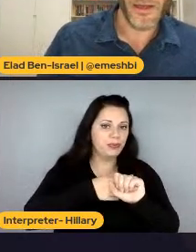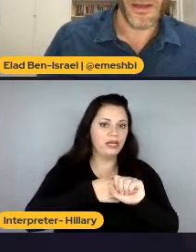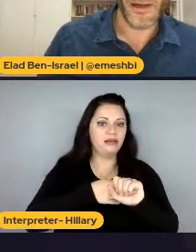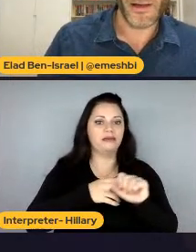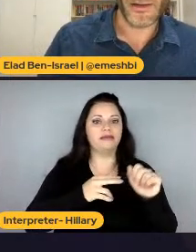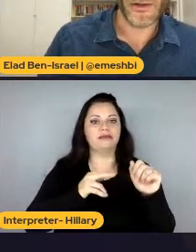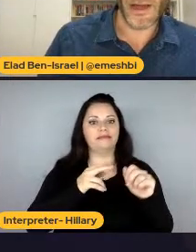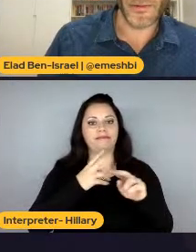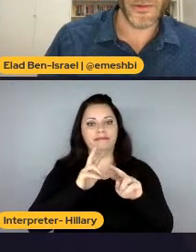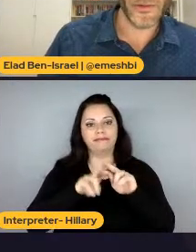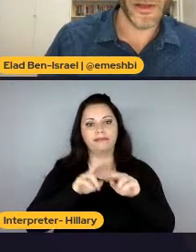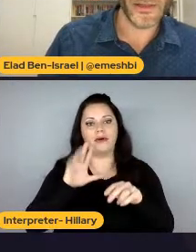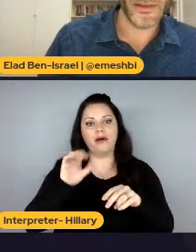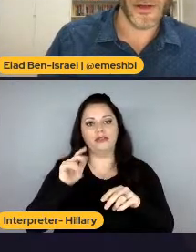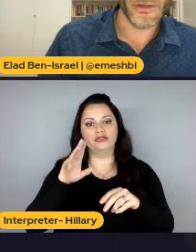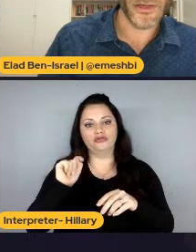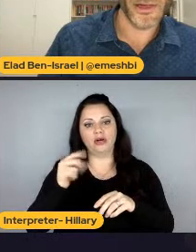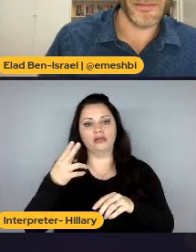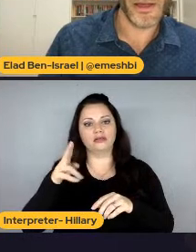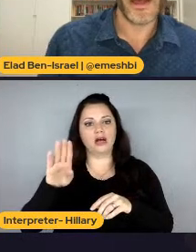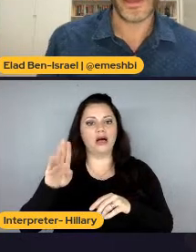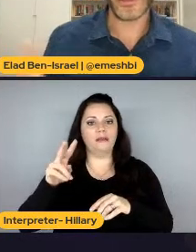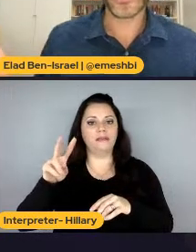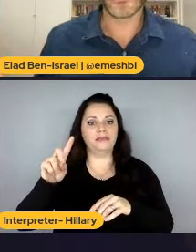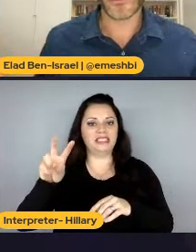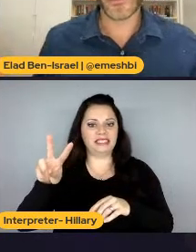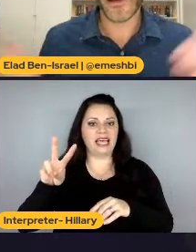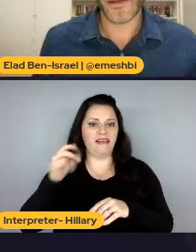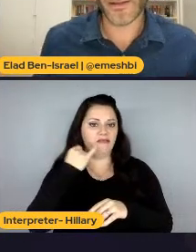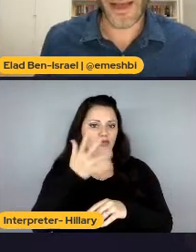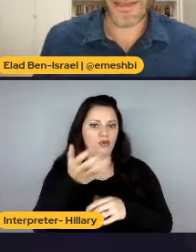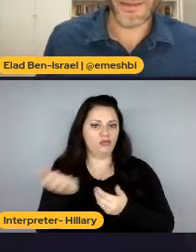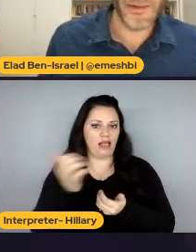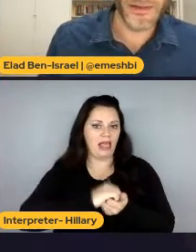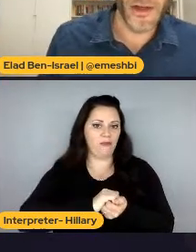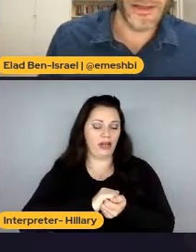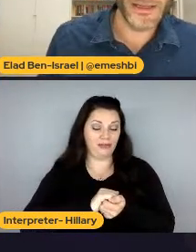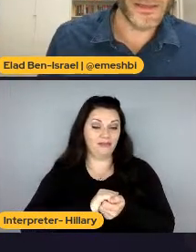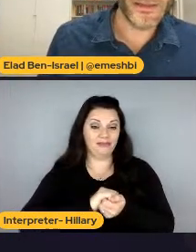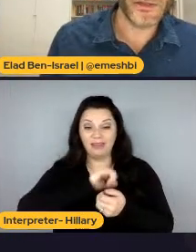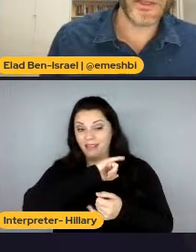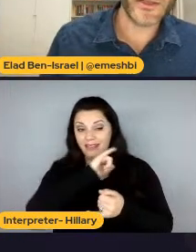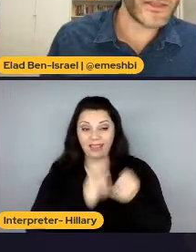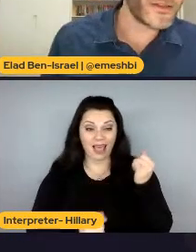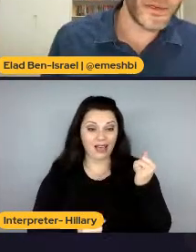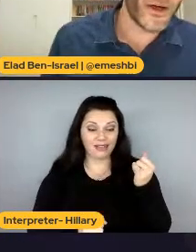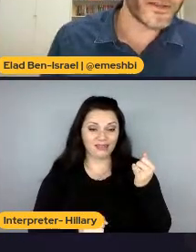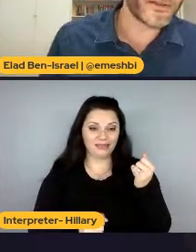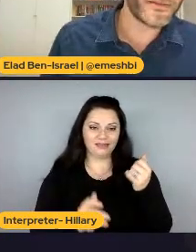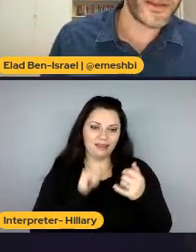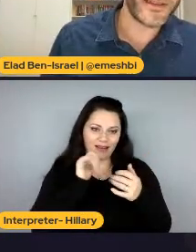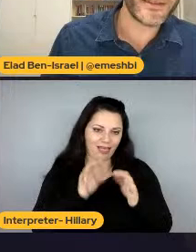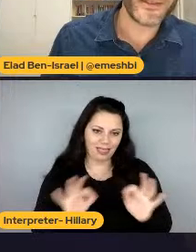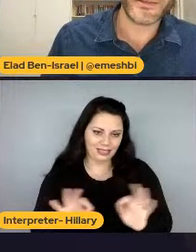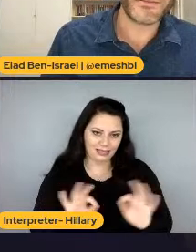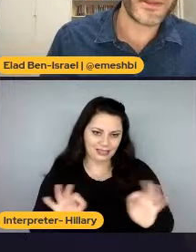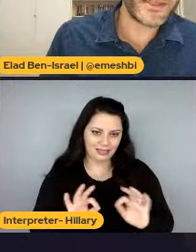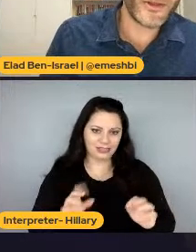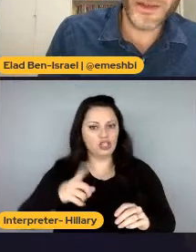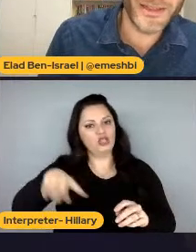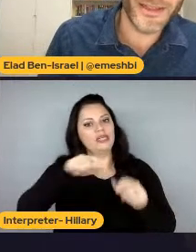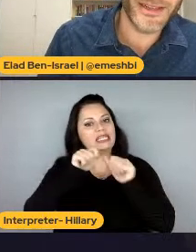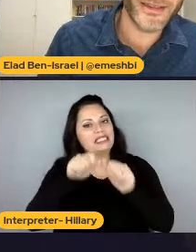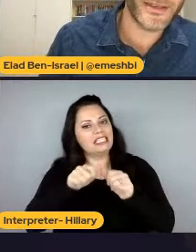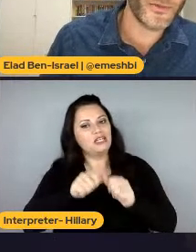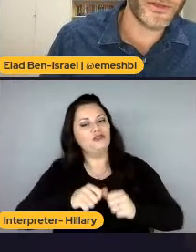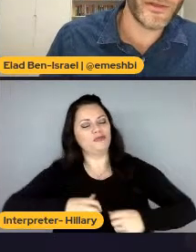to collaborate with us on Construct Hub. And last but not least, just continue to be awesome, and please